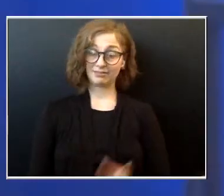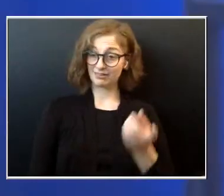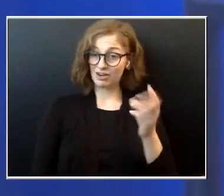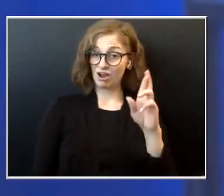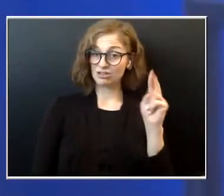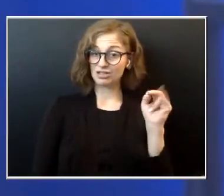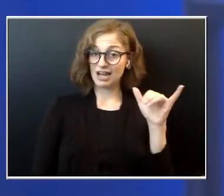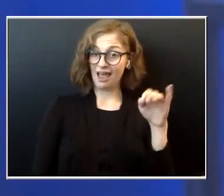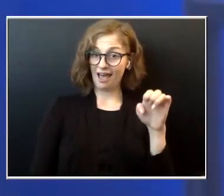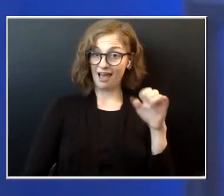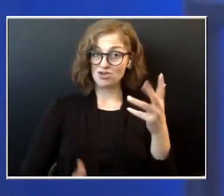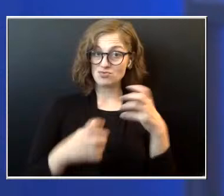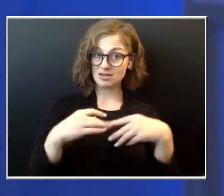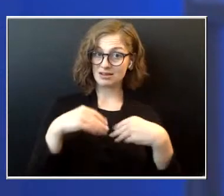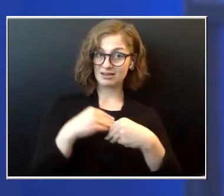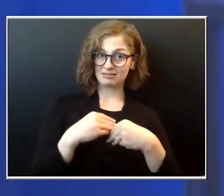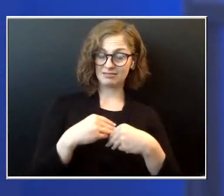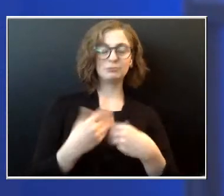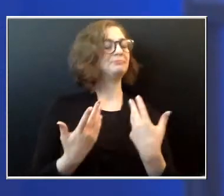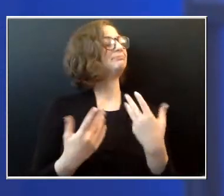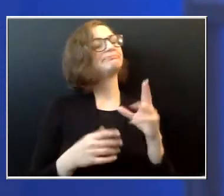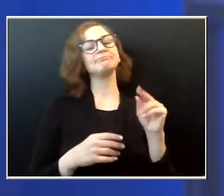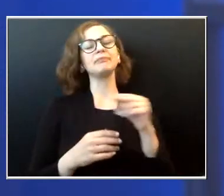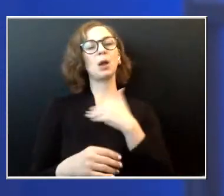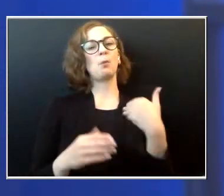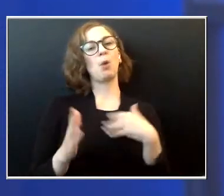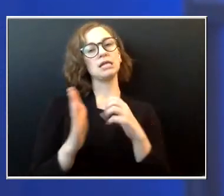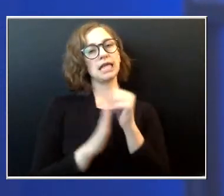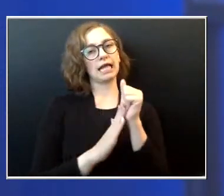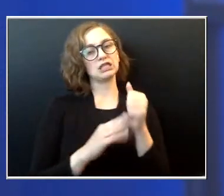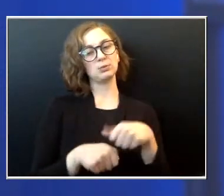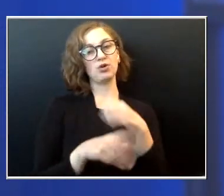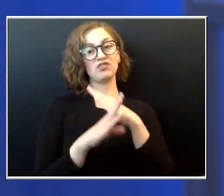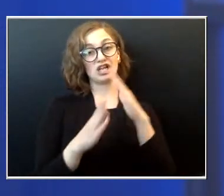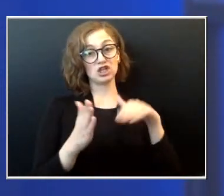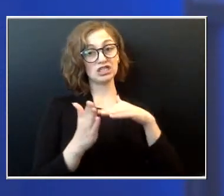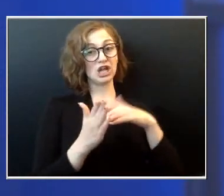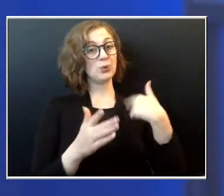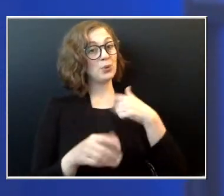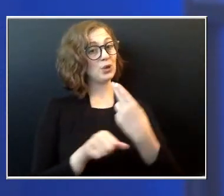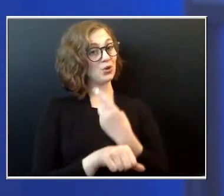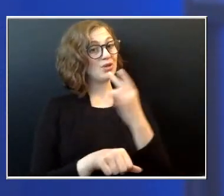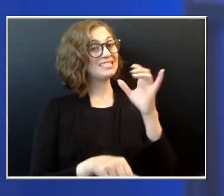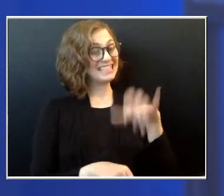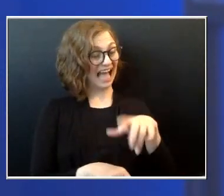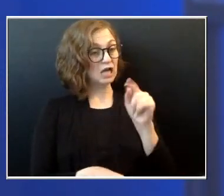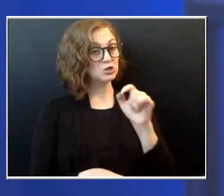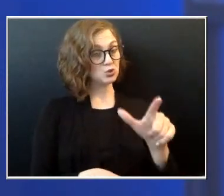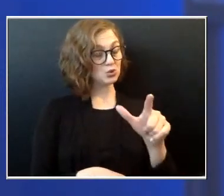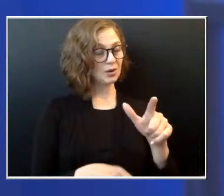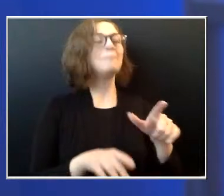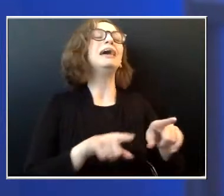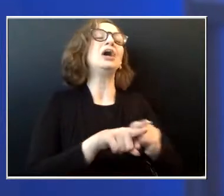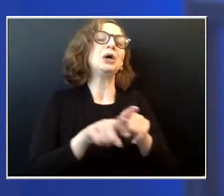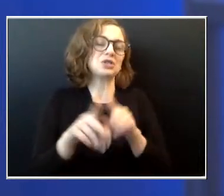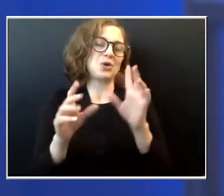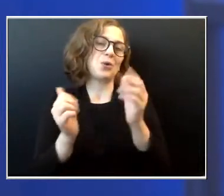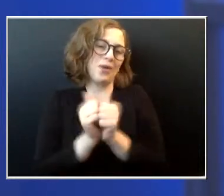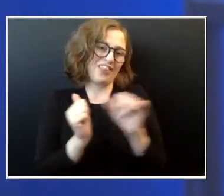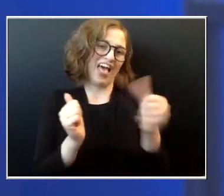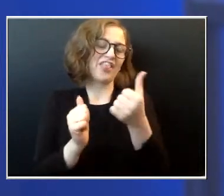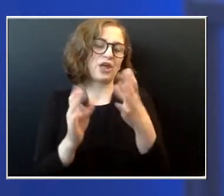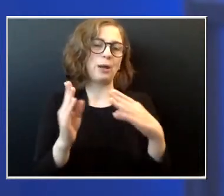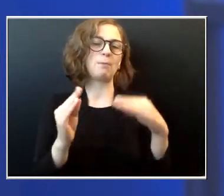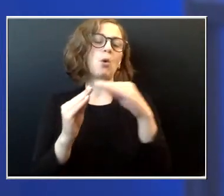in the Breast Cancer Prevention Center, we do use that risk assessment tool as well as more sophisticated tools,